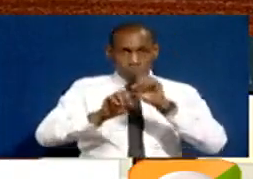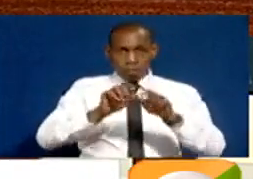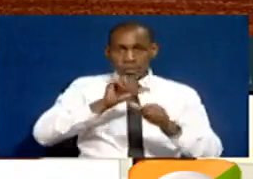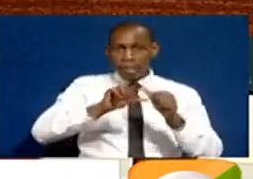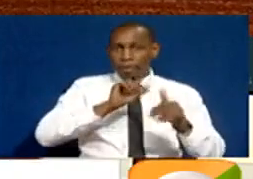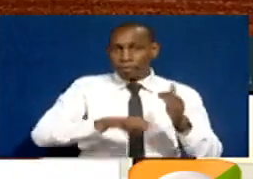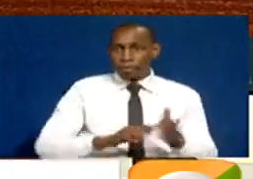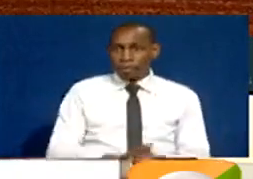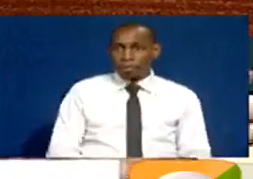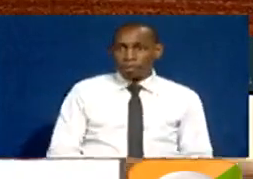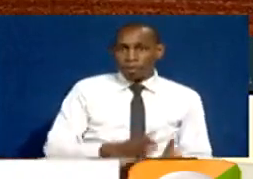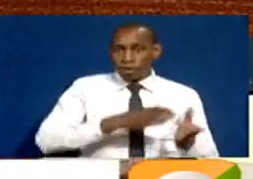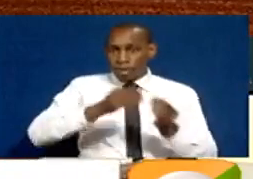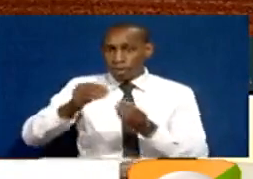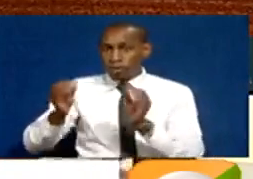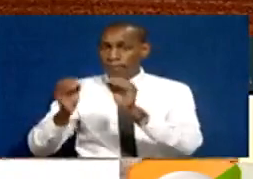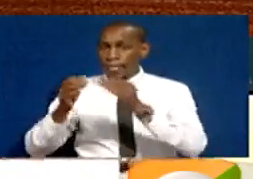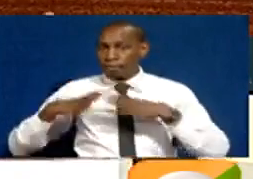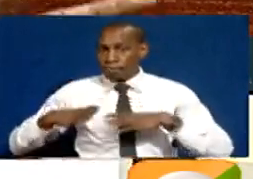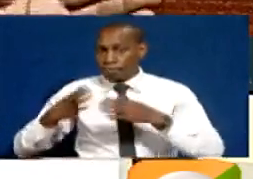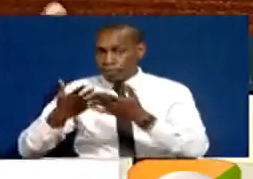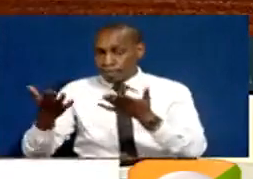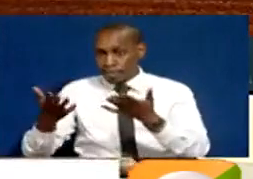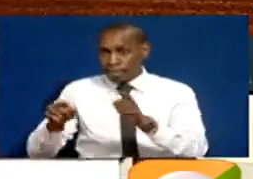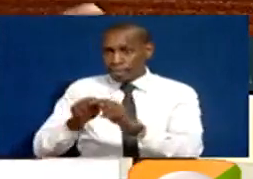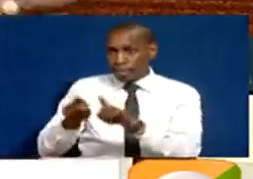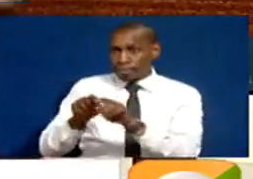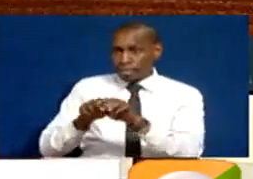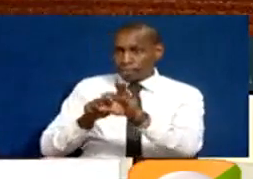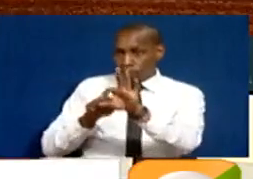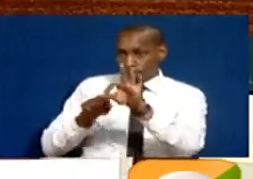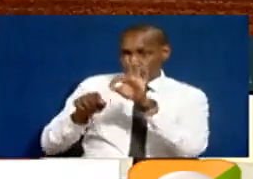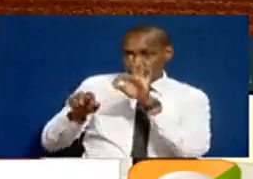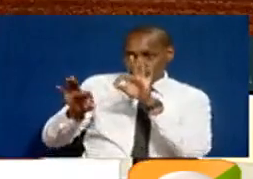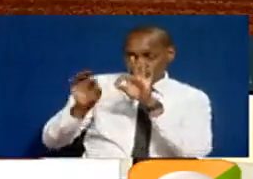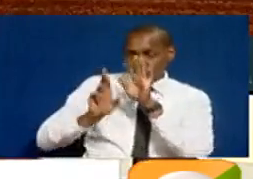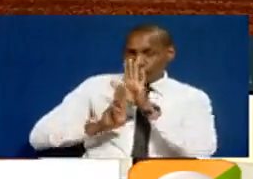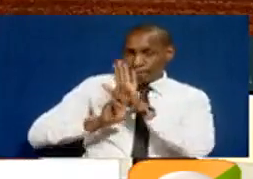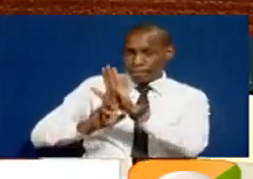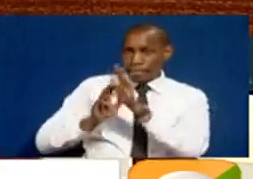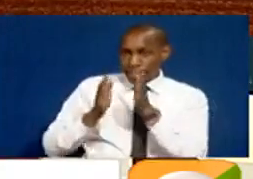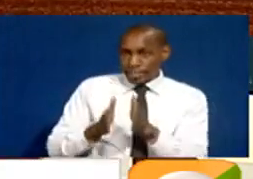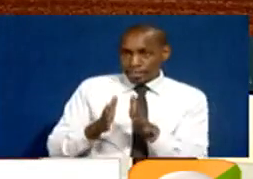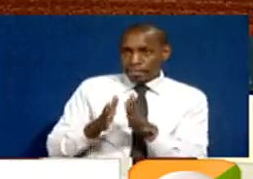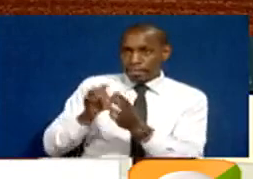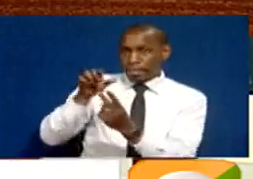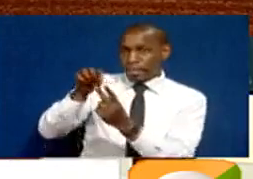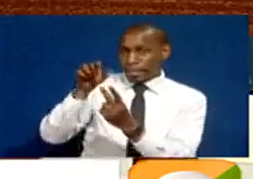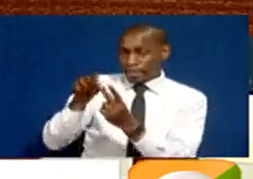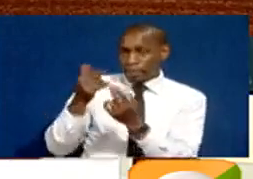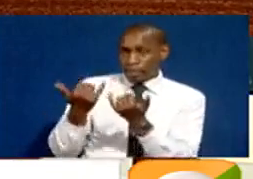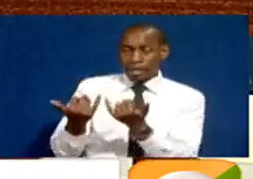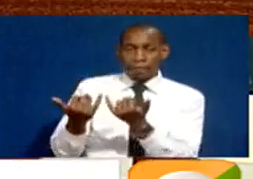about going to a population and selecting a representative sample.